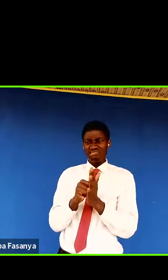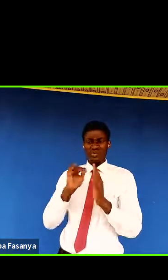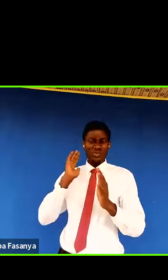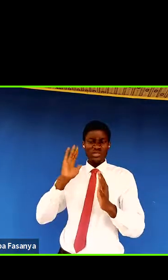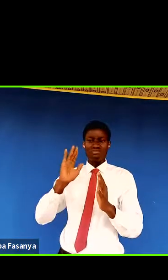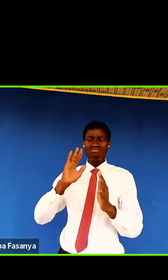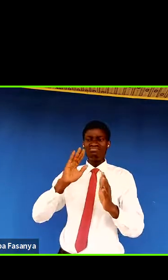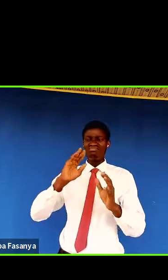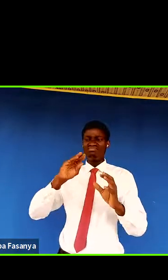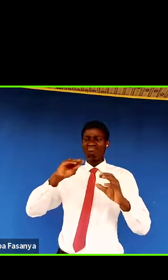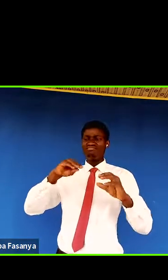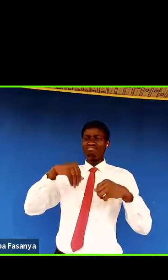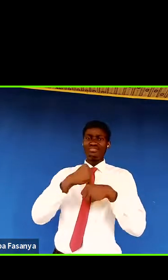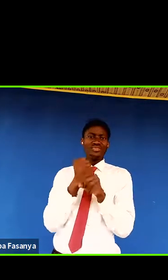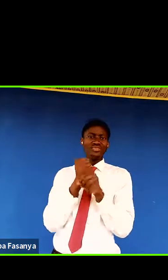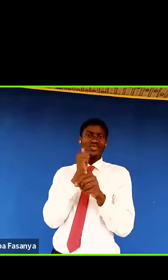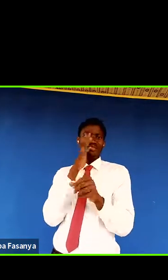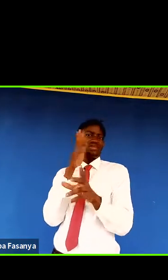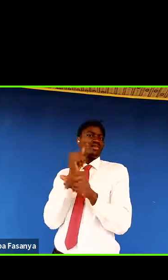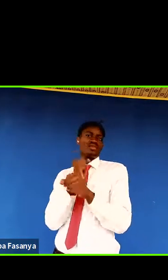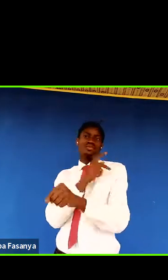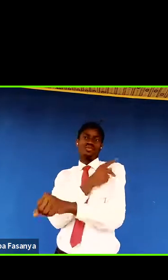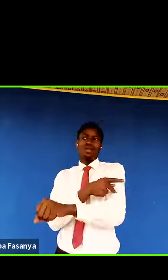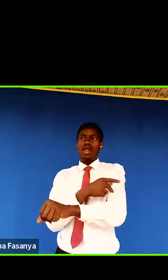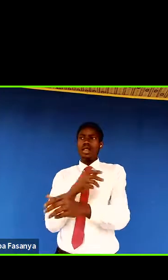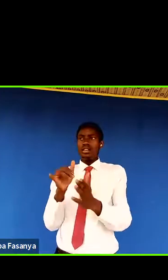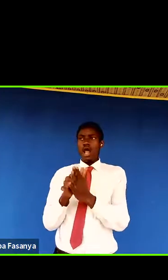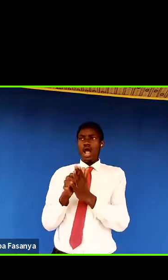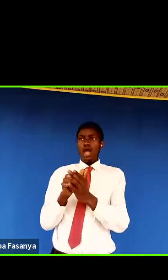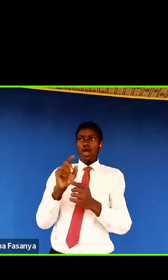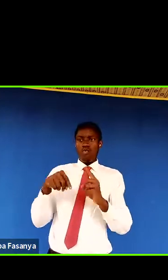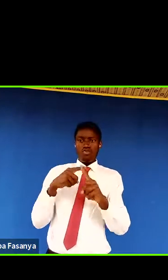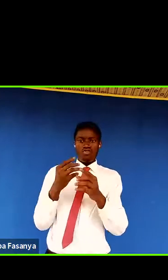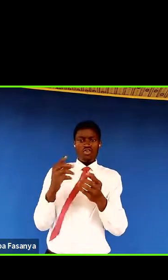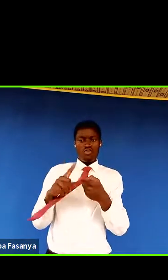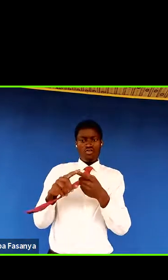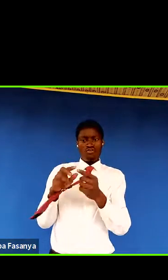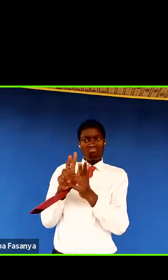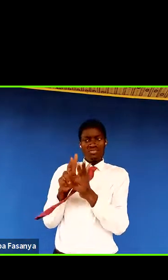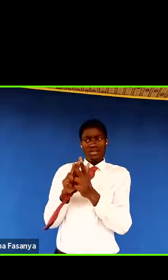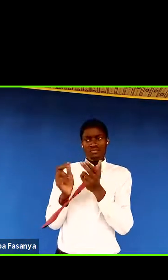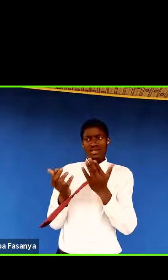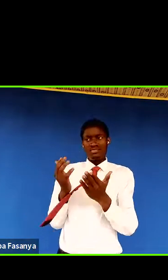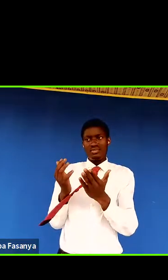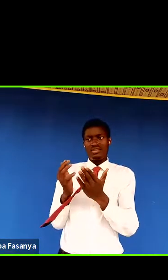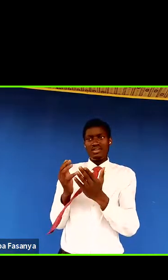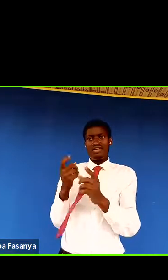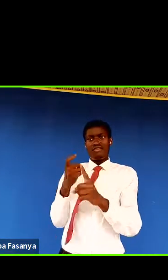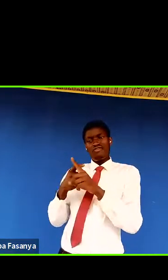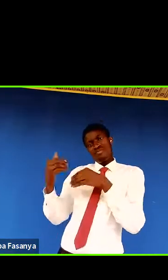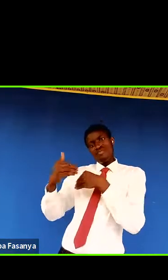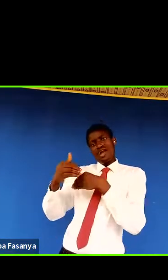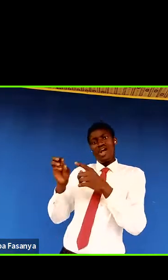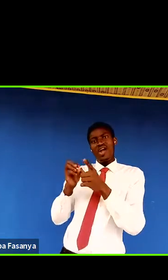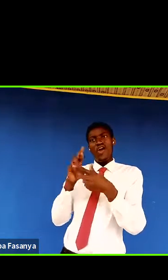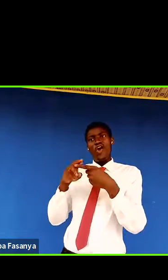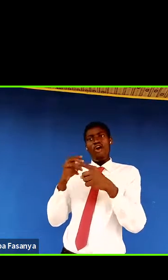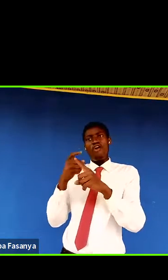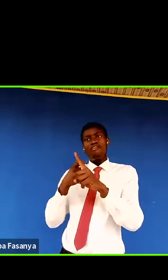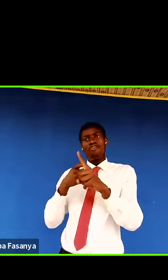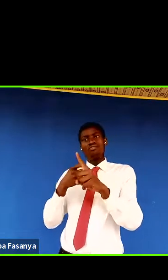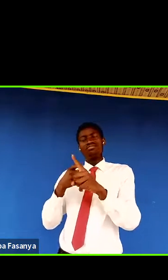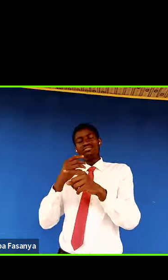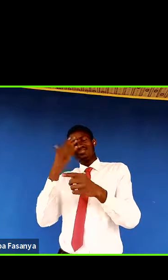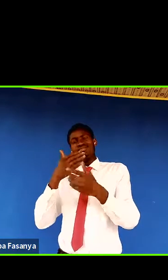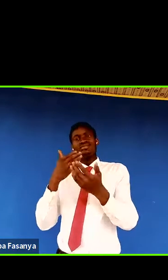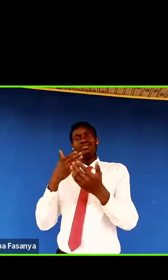of position, it will make you conceive. I don't know whether you understand. It will make you conceive faster, because we are